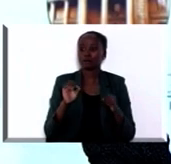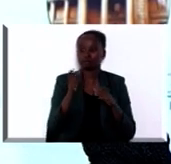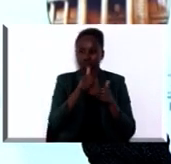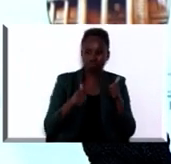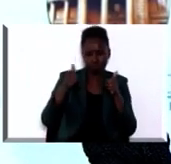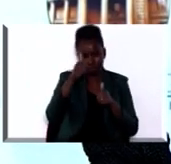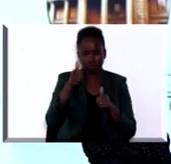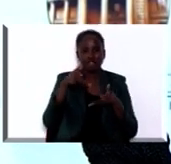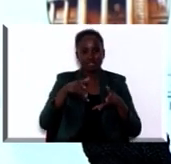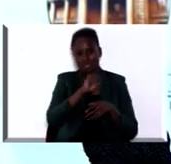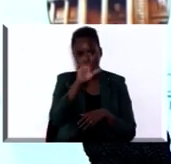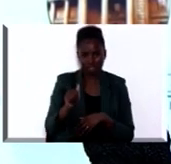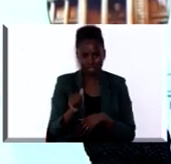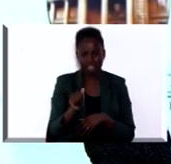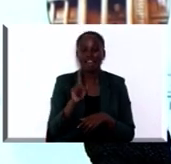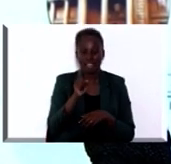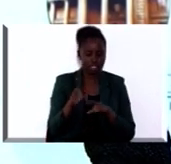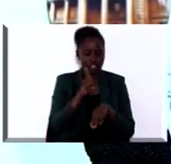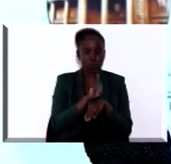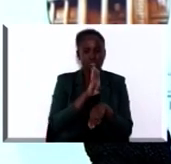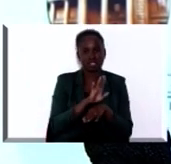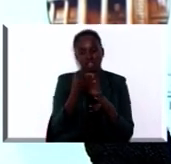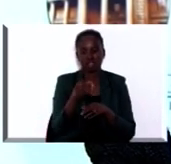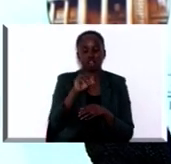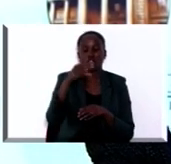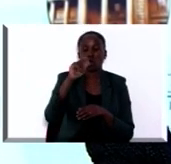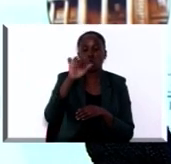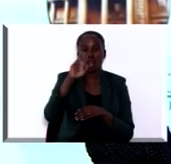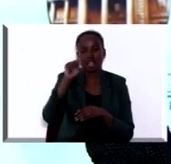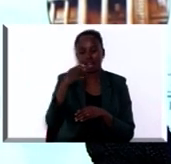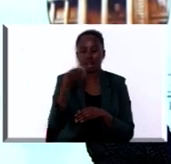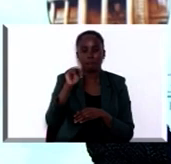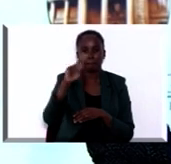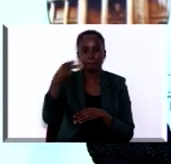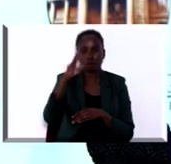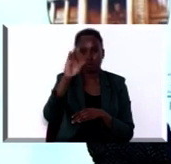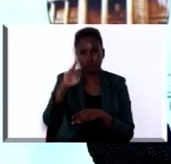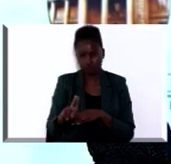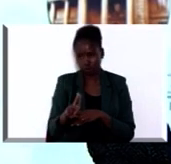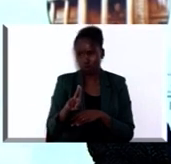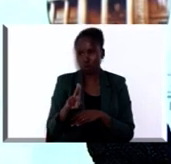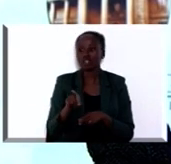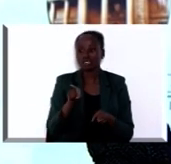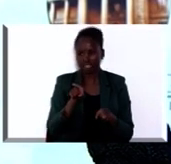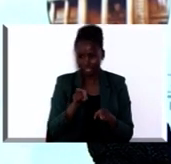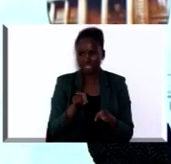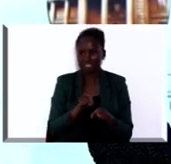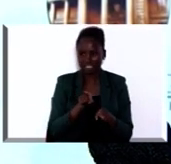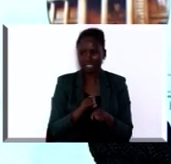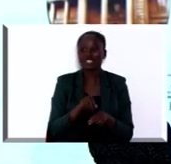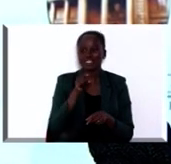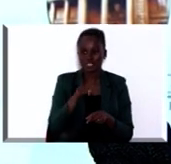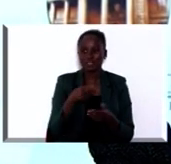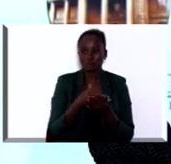lastly, Dr. Pholile Mpofu, the first female dermatologist in this country. This is what Medunsa